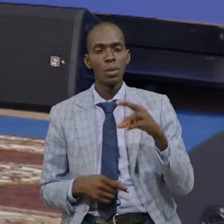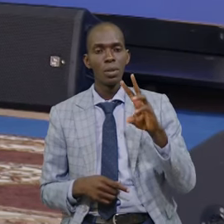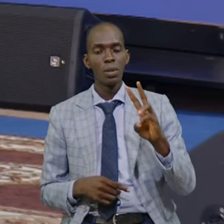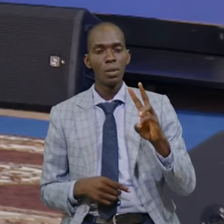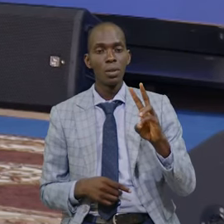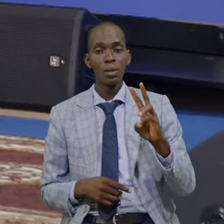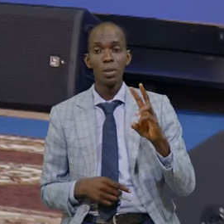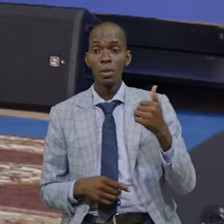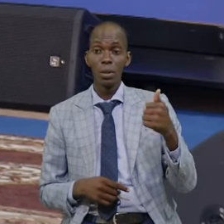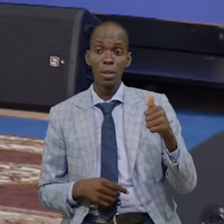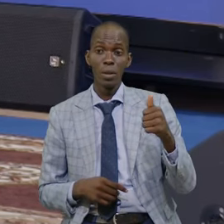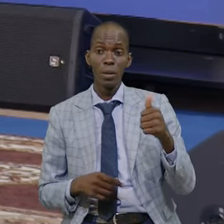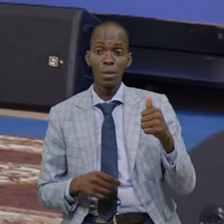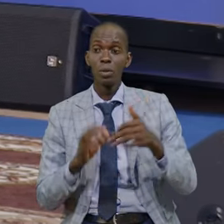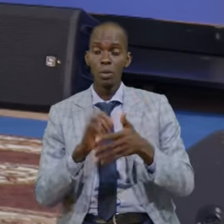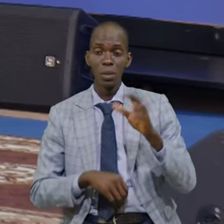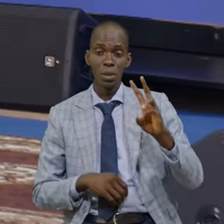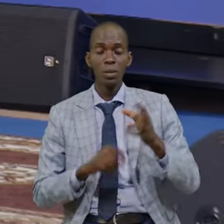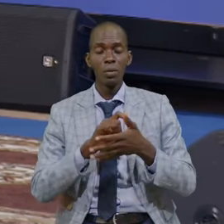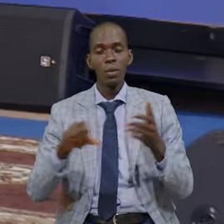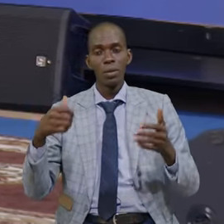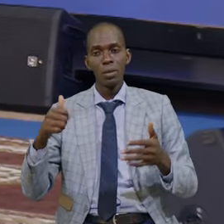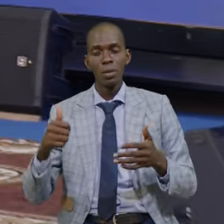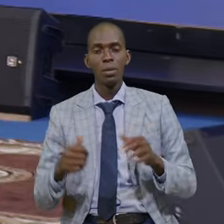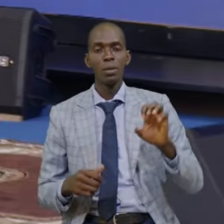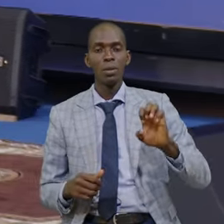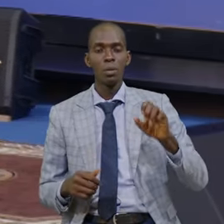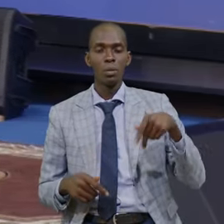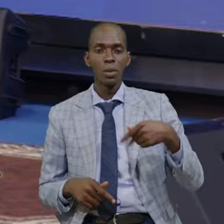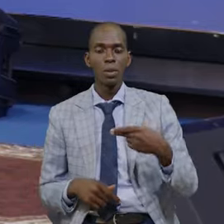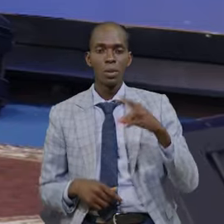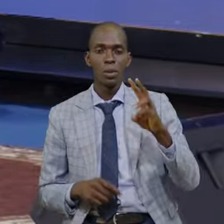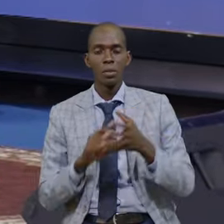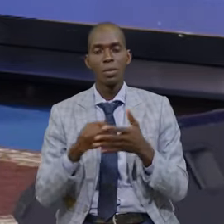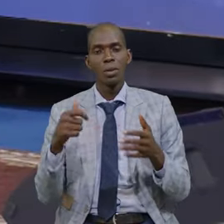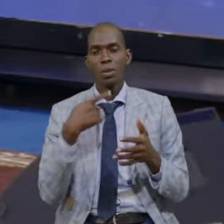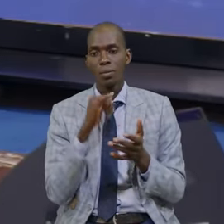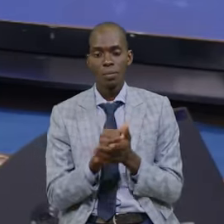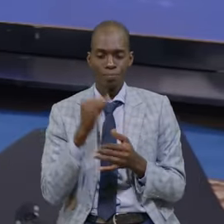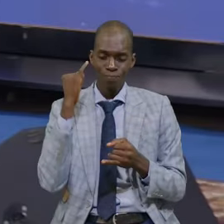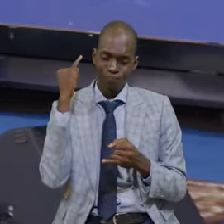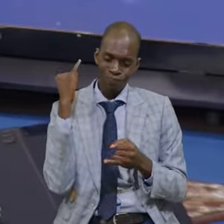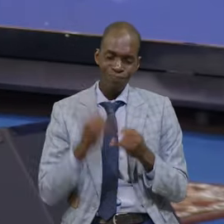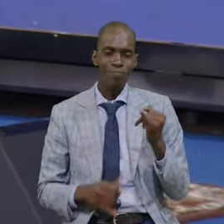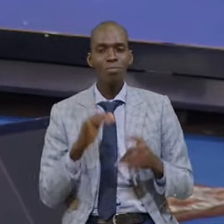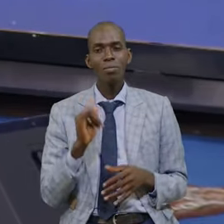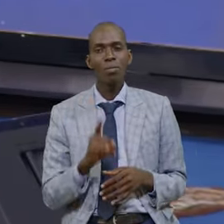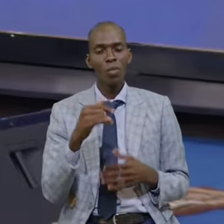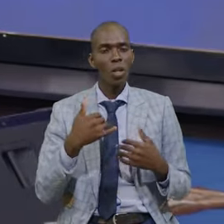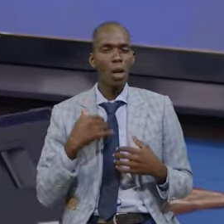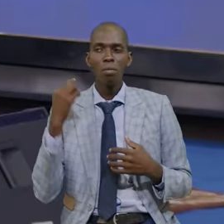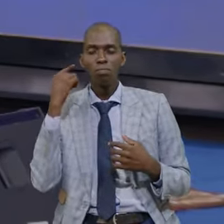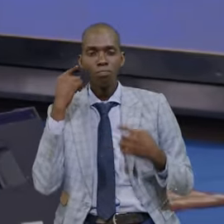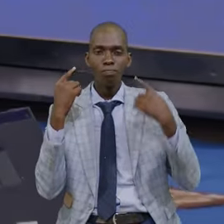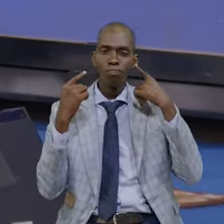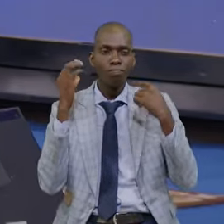chapter 6, verse 10. It says, finally. You've had other things in chapter